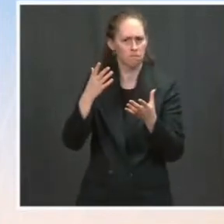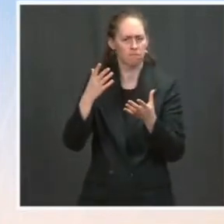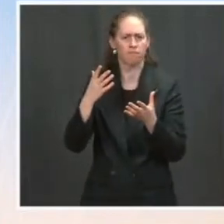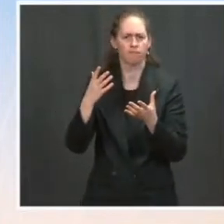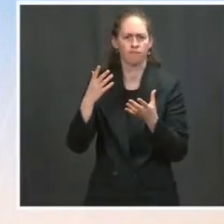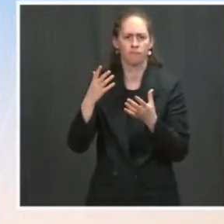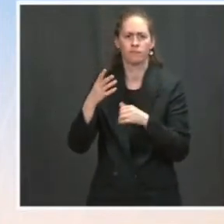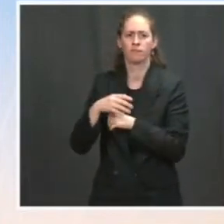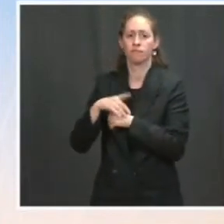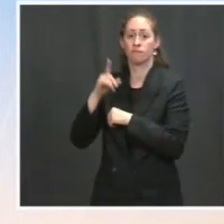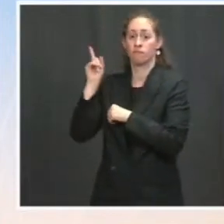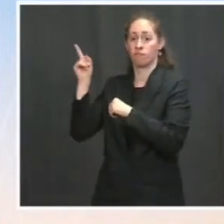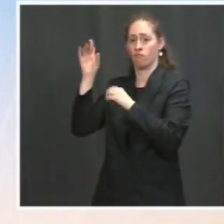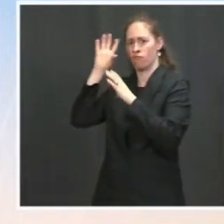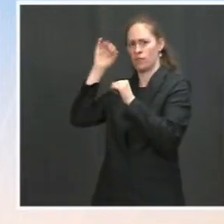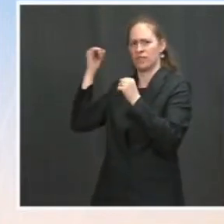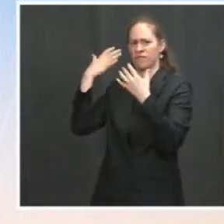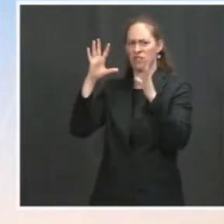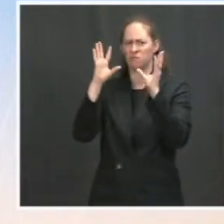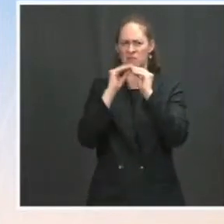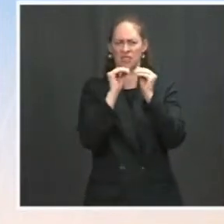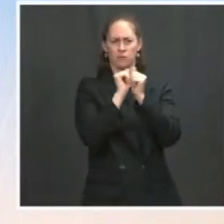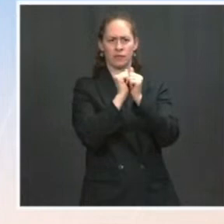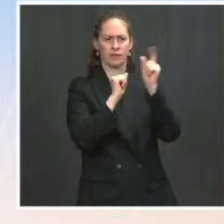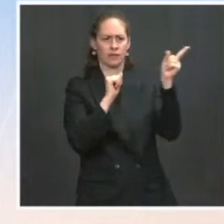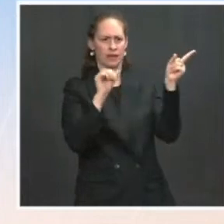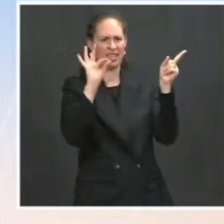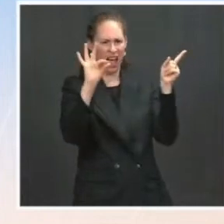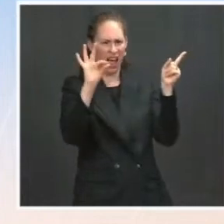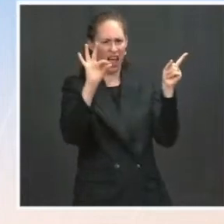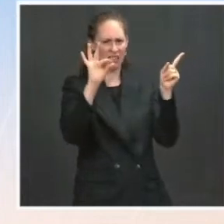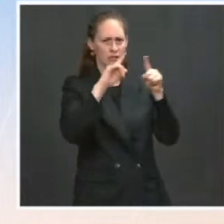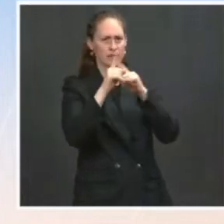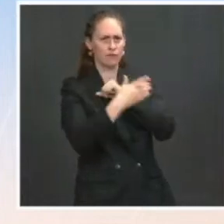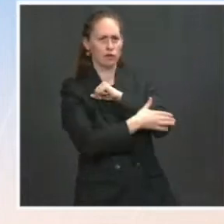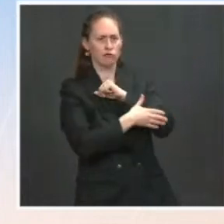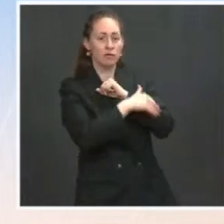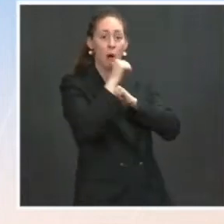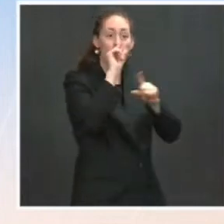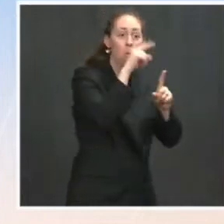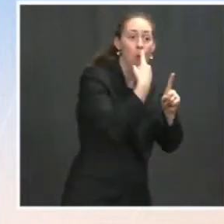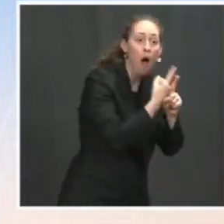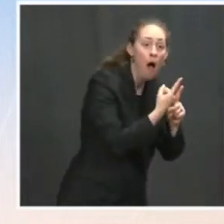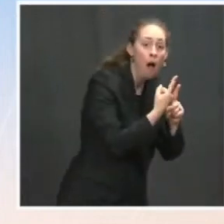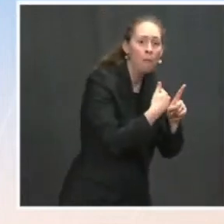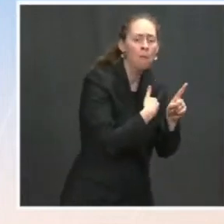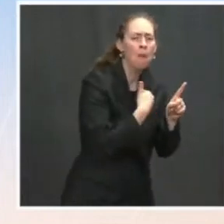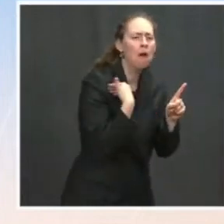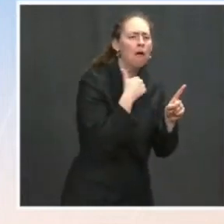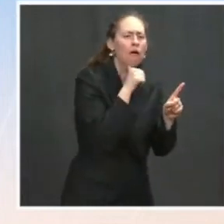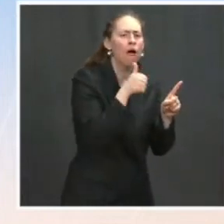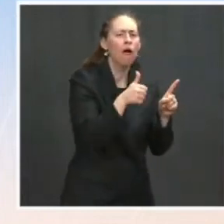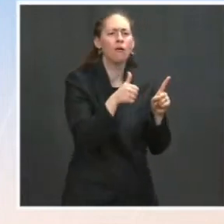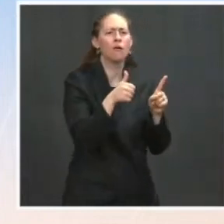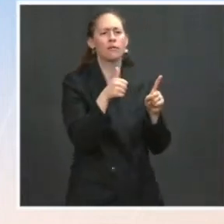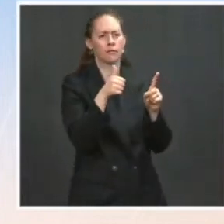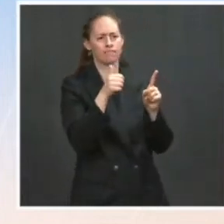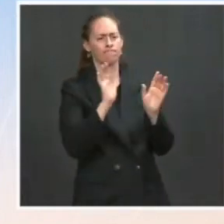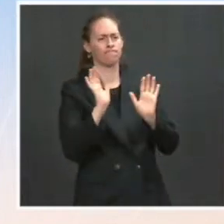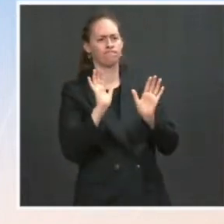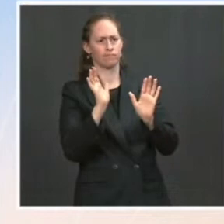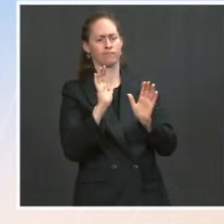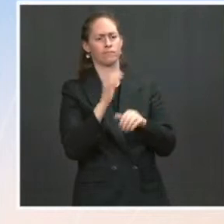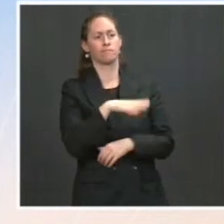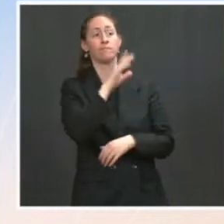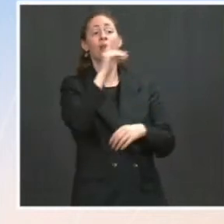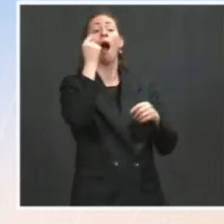countries, so it was not focused on one particular country, even though I know the president of Poland was a co-host of the event. I can certainly follow up with